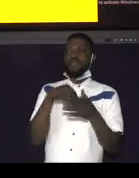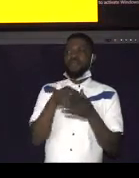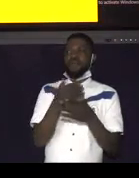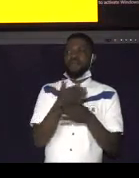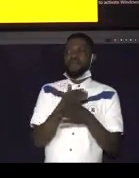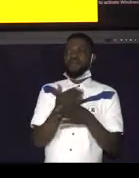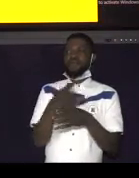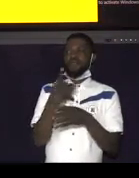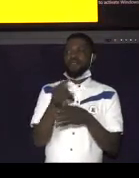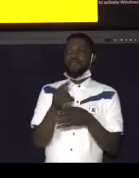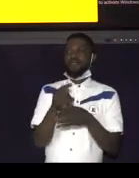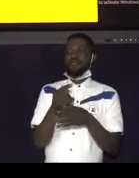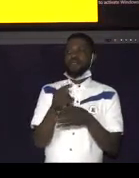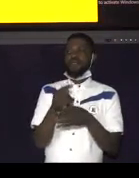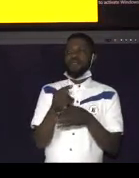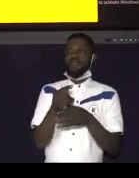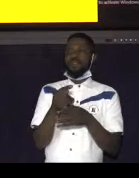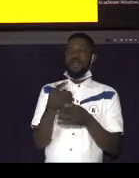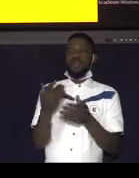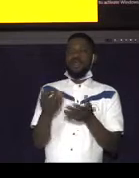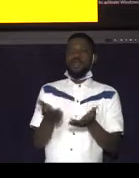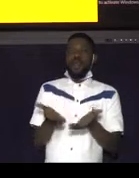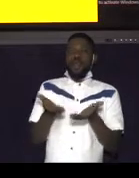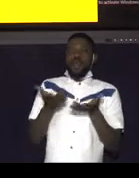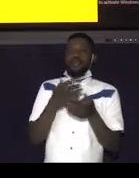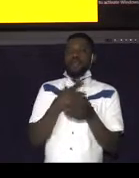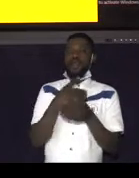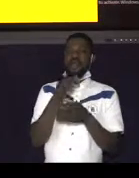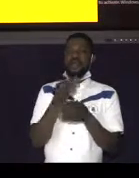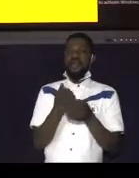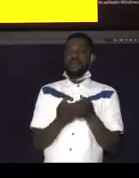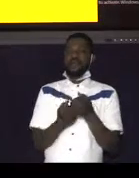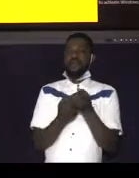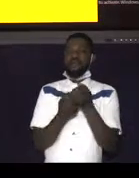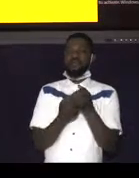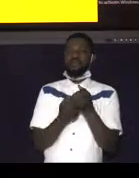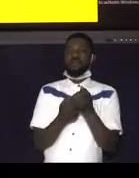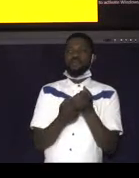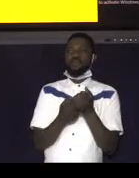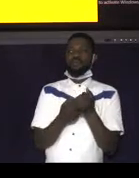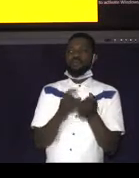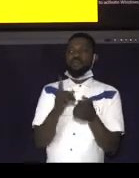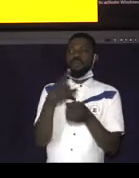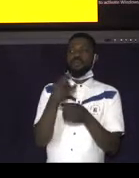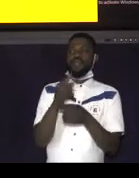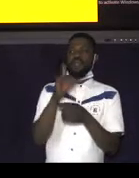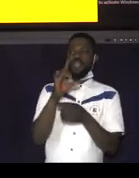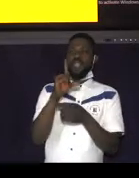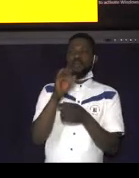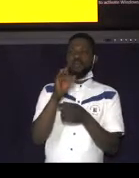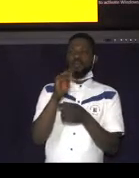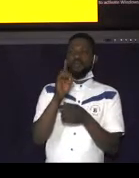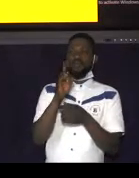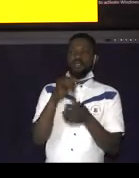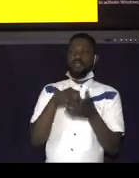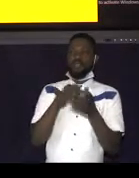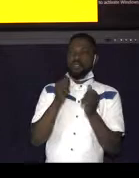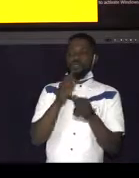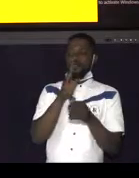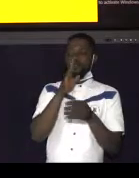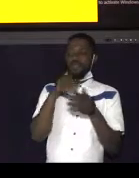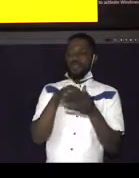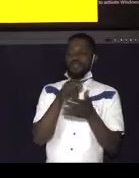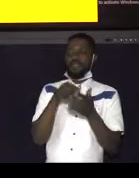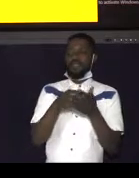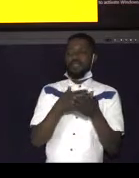between the load and the fulcrum. That means effort must be in the middle. Where the load is, it could be in this,